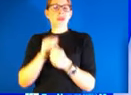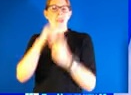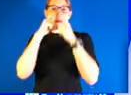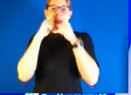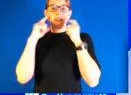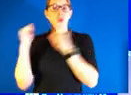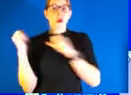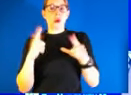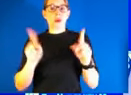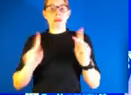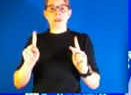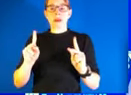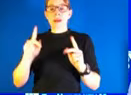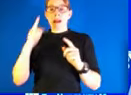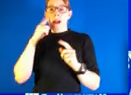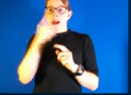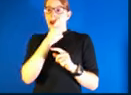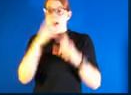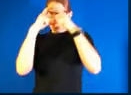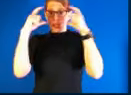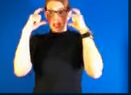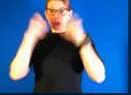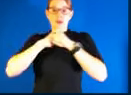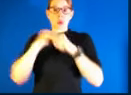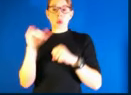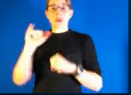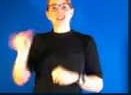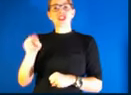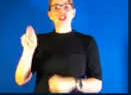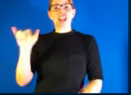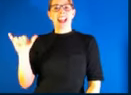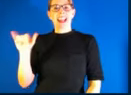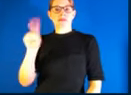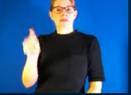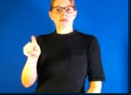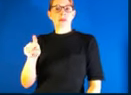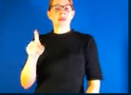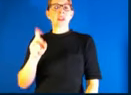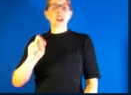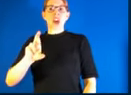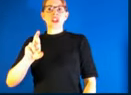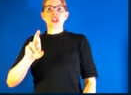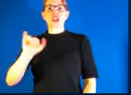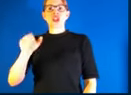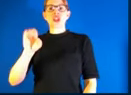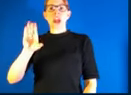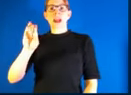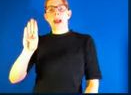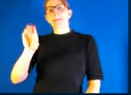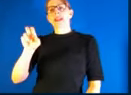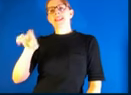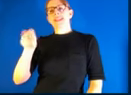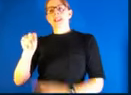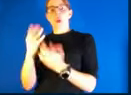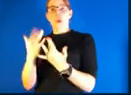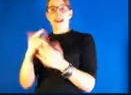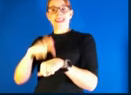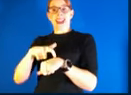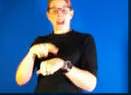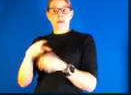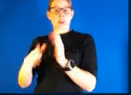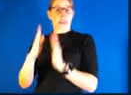eye protection, and those things. Jenny has a question. Dr. Jacobson, what has been some of the longest wait times you've seen? And Gail, I'll